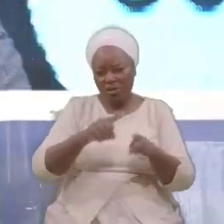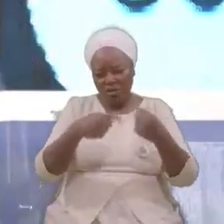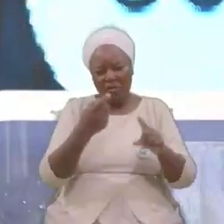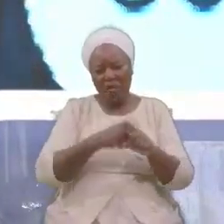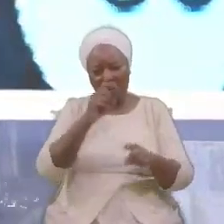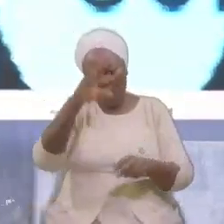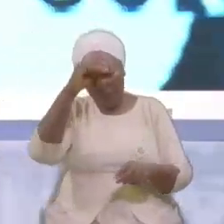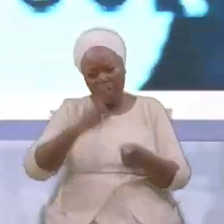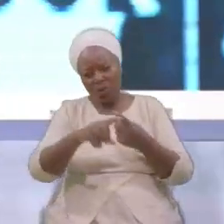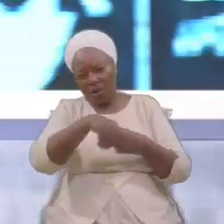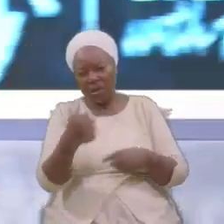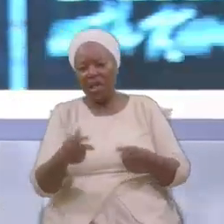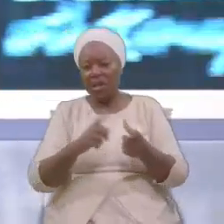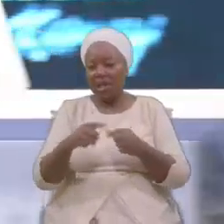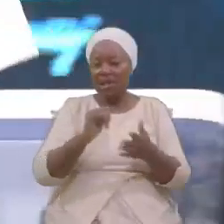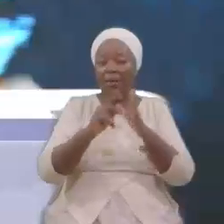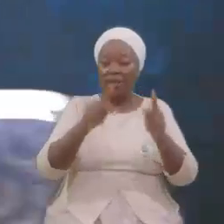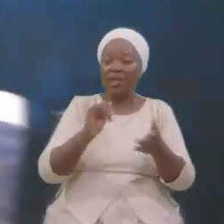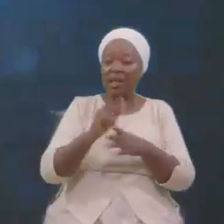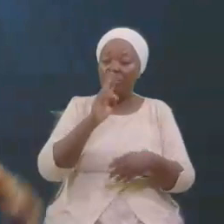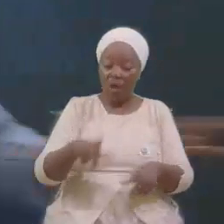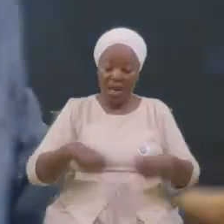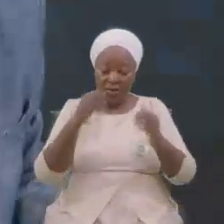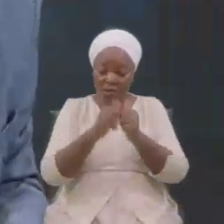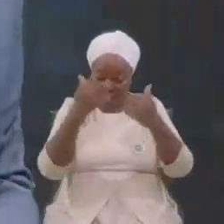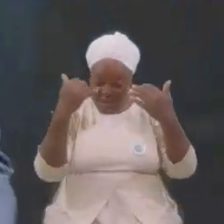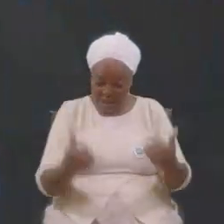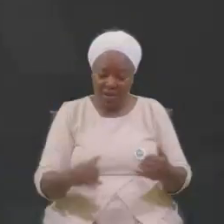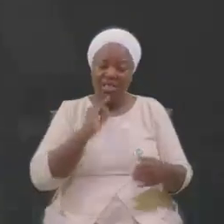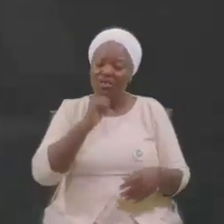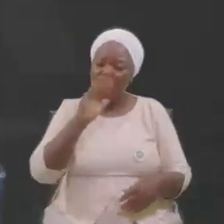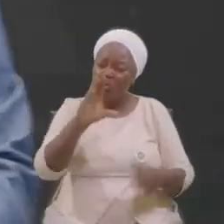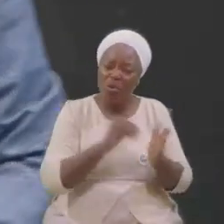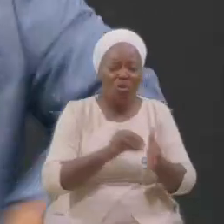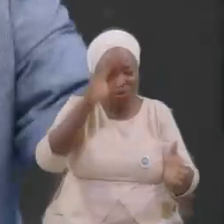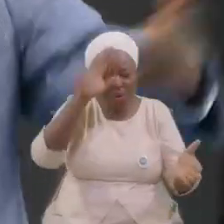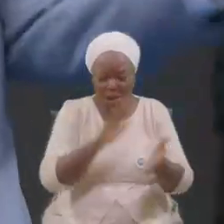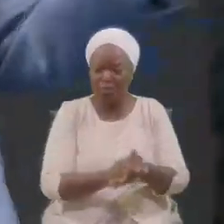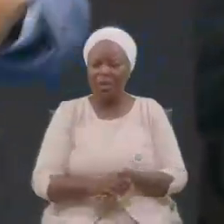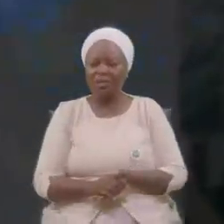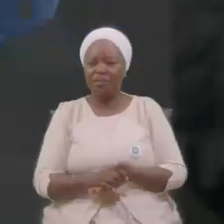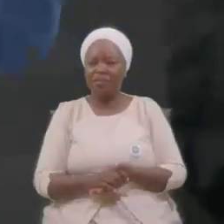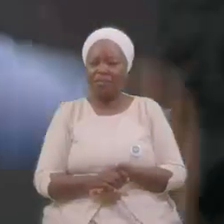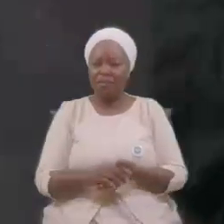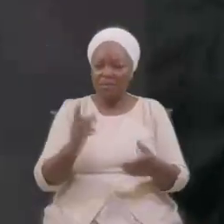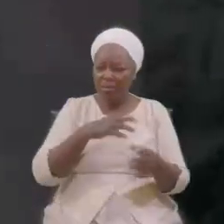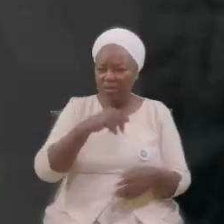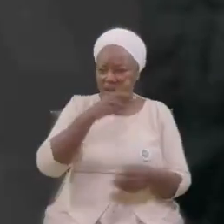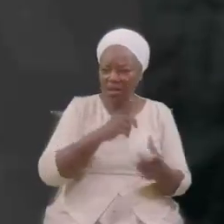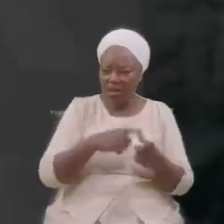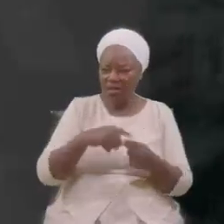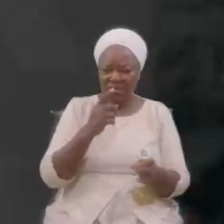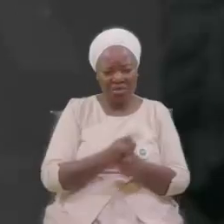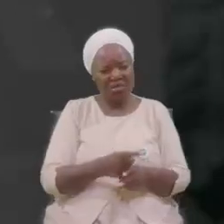to man. And the person you're even staying with now is not your husband. Just, you know, just